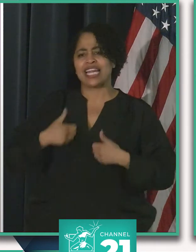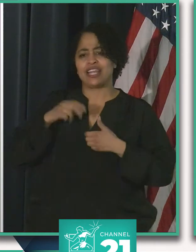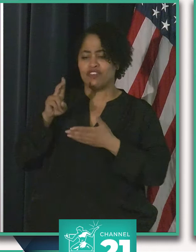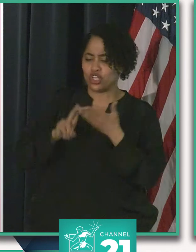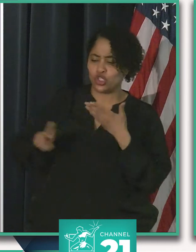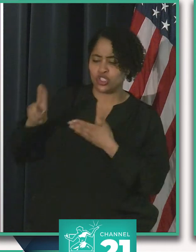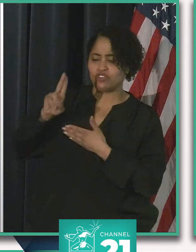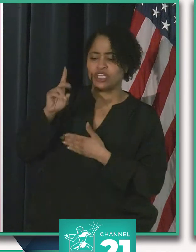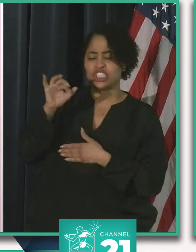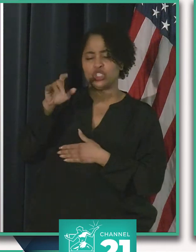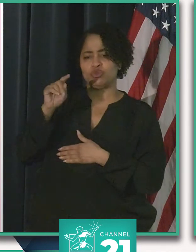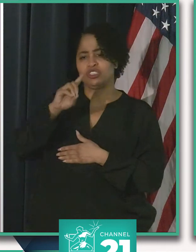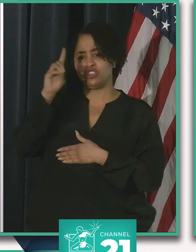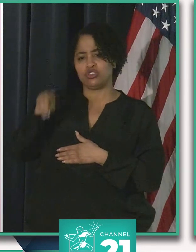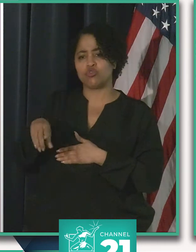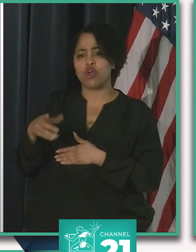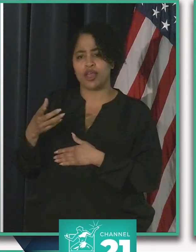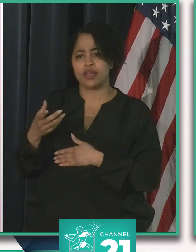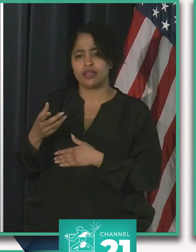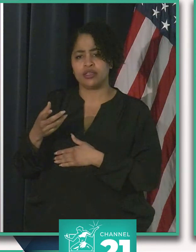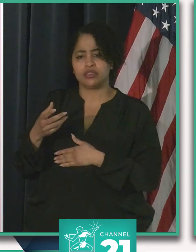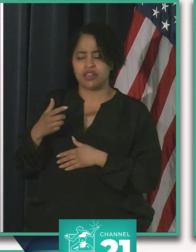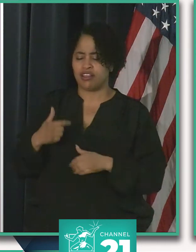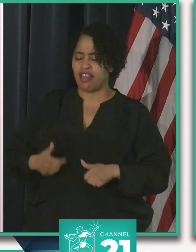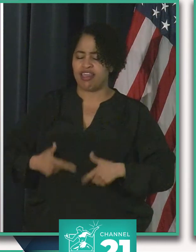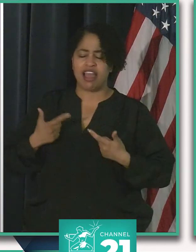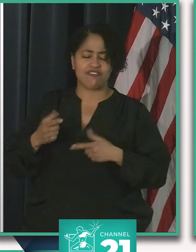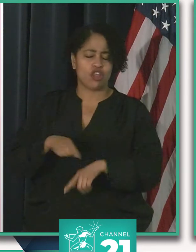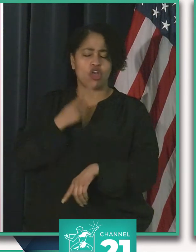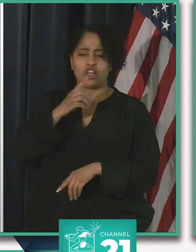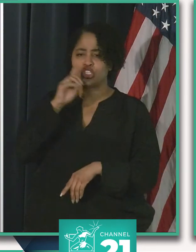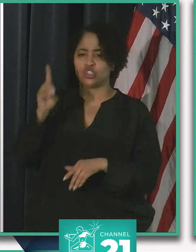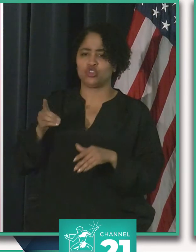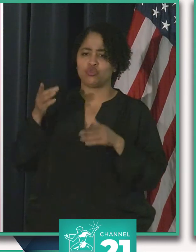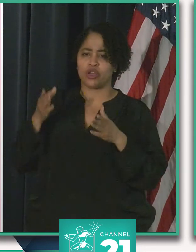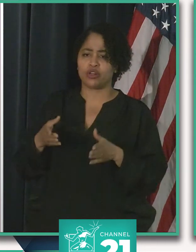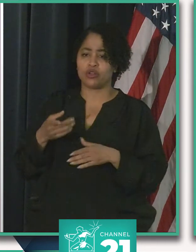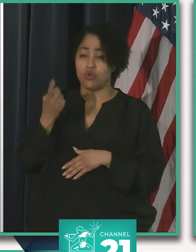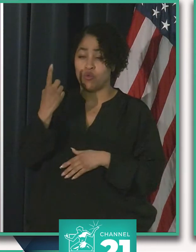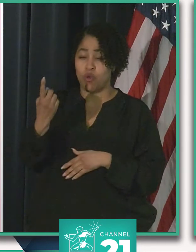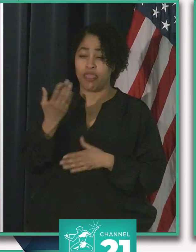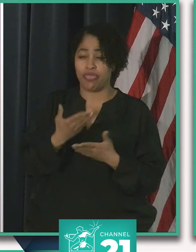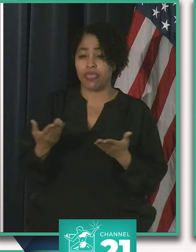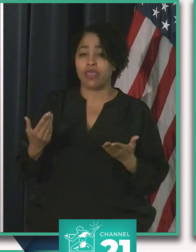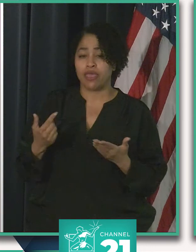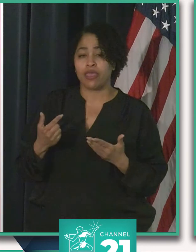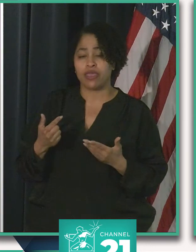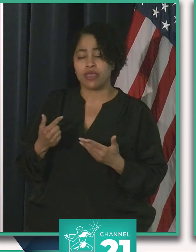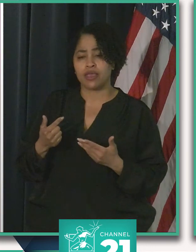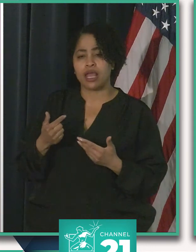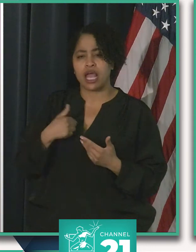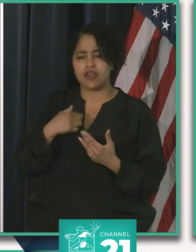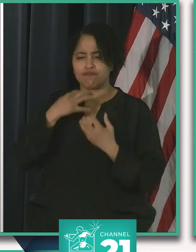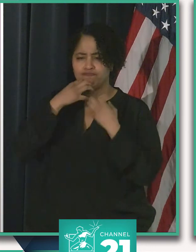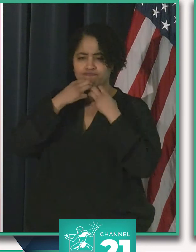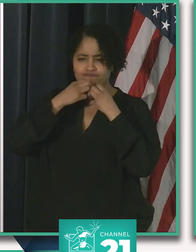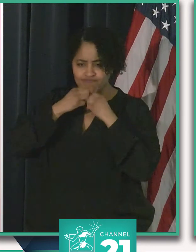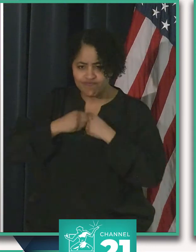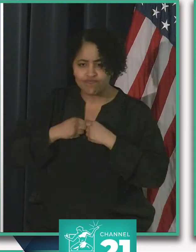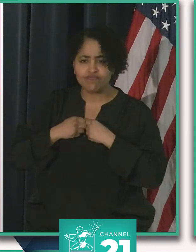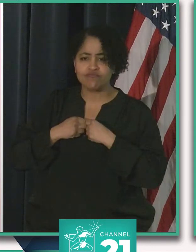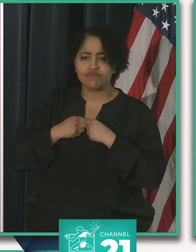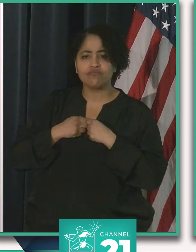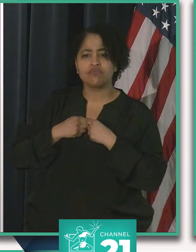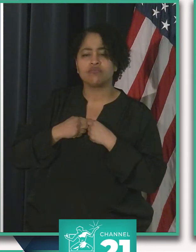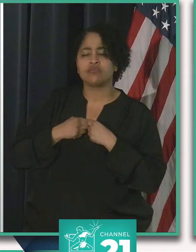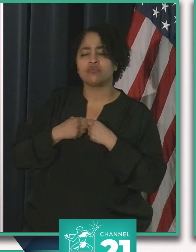university district of Detroit, and I'm a lifelong Detroiter. And one of the things that I hold a very dear to our heart, and I